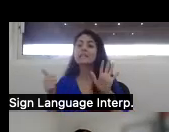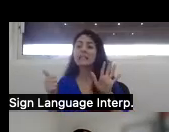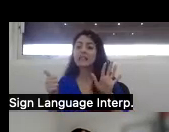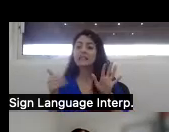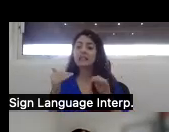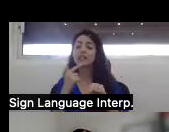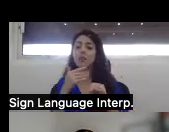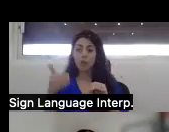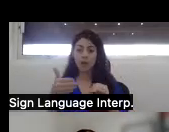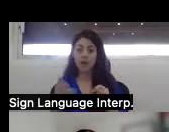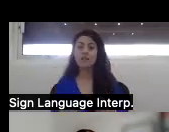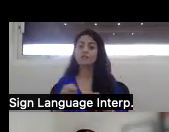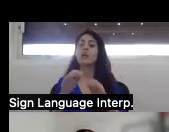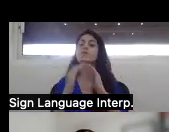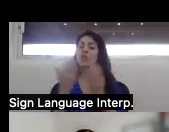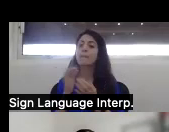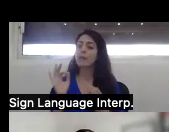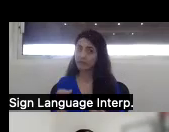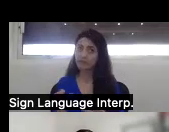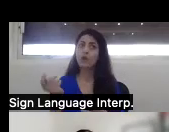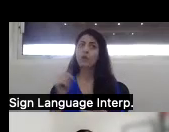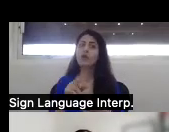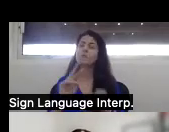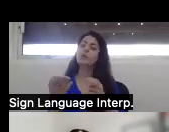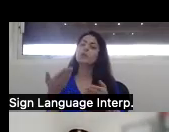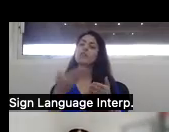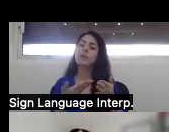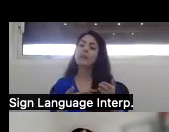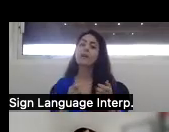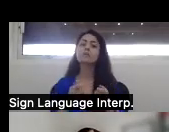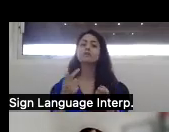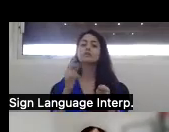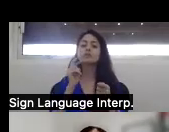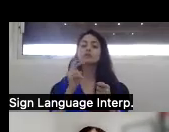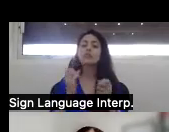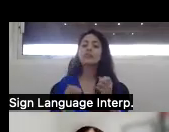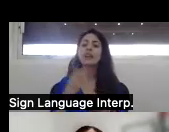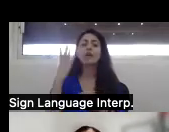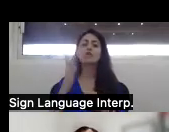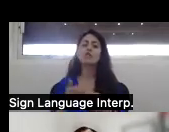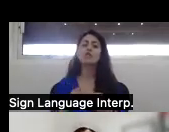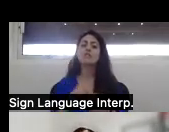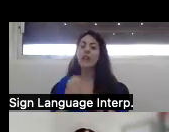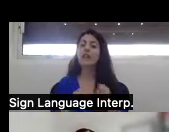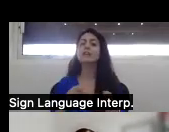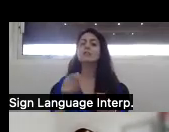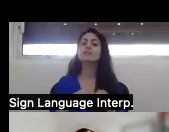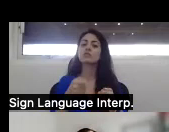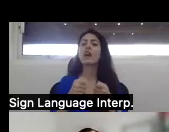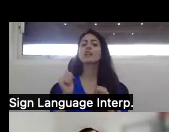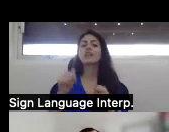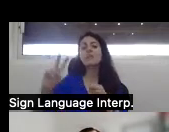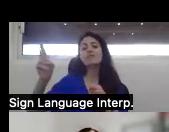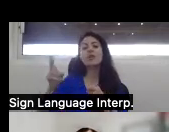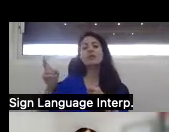the fragmentation means that families have to really do a search for what's available and what's not available. So this is in a nutshell